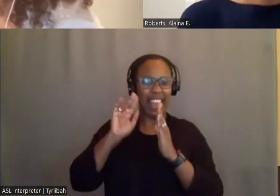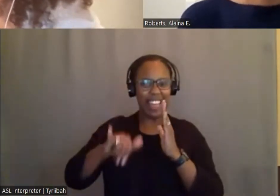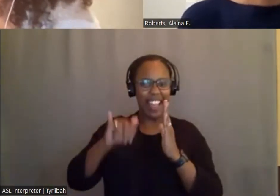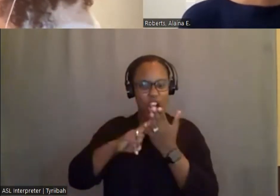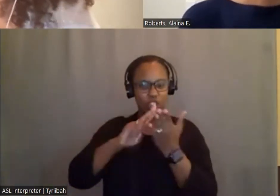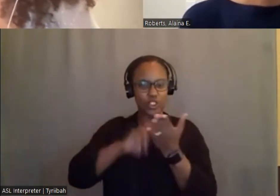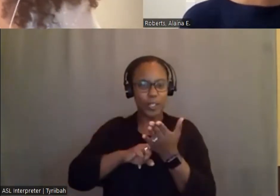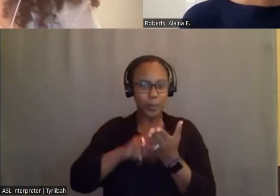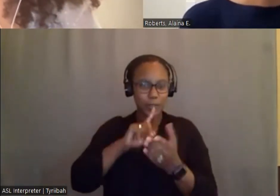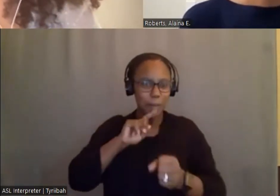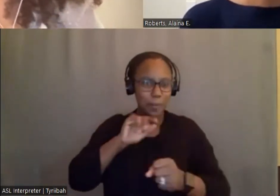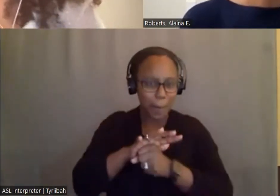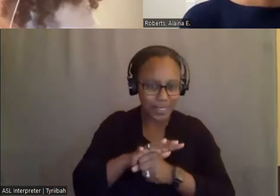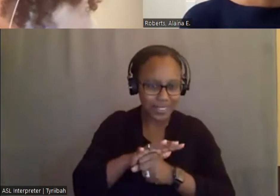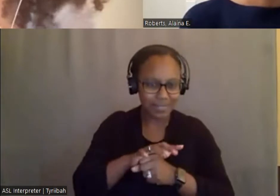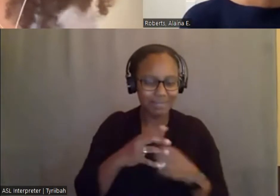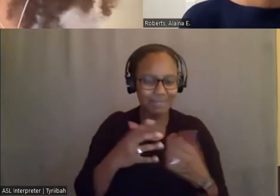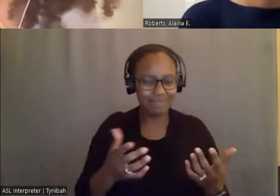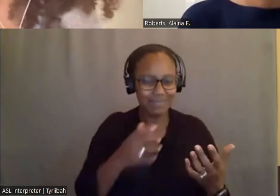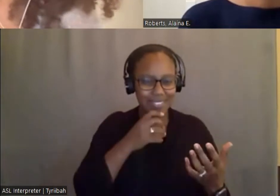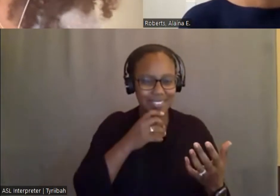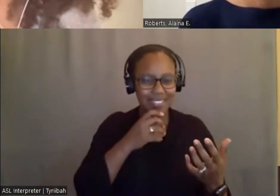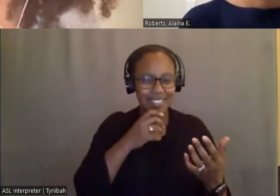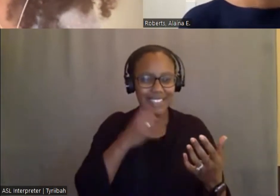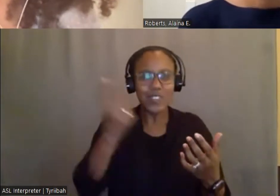It just wasn't African Americans in the United States.